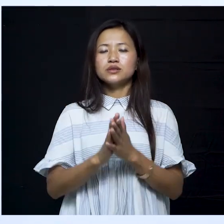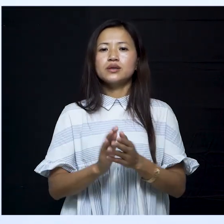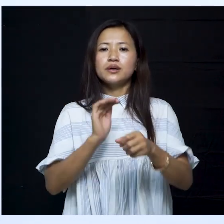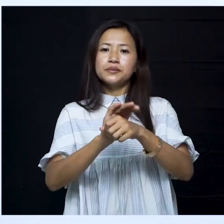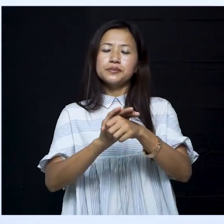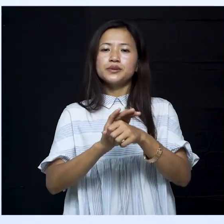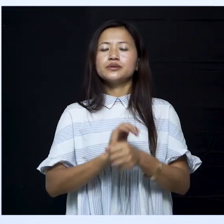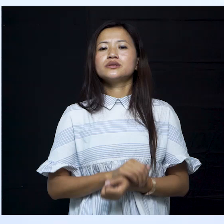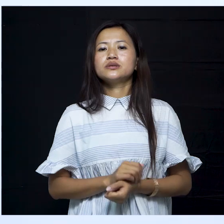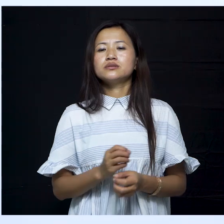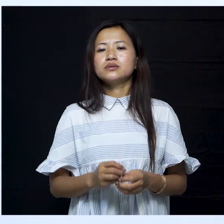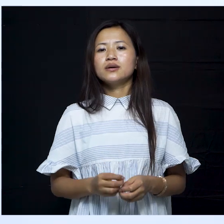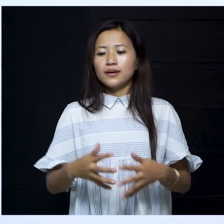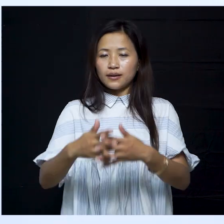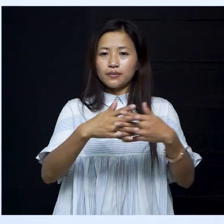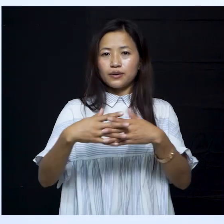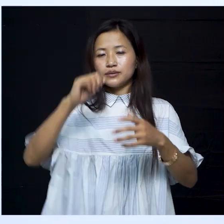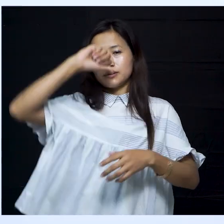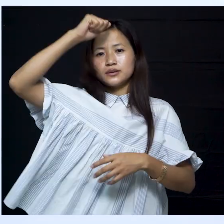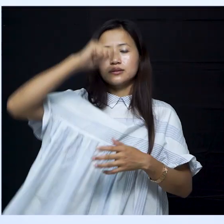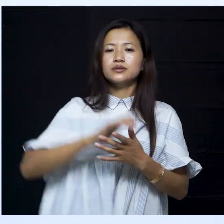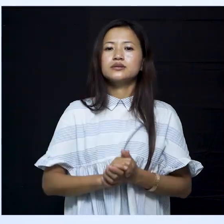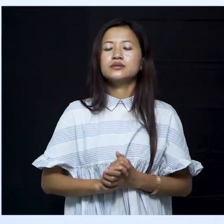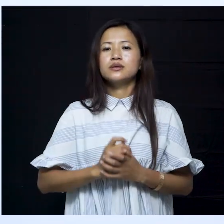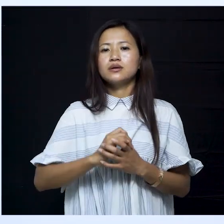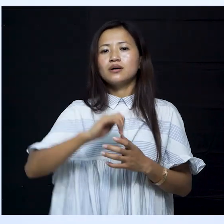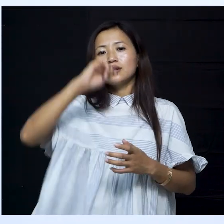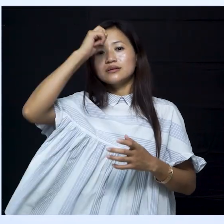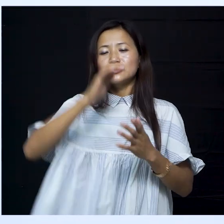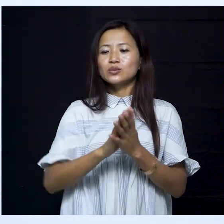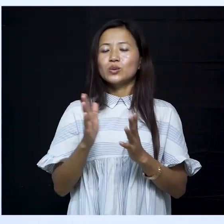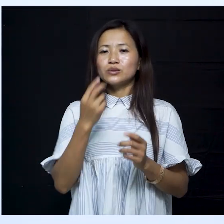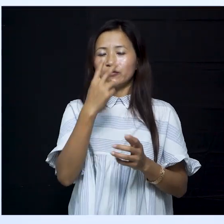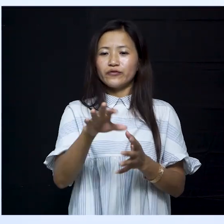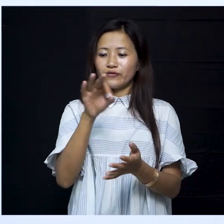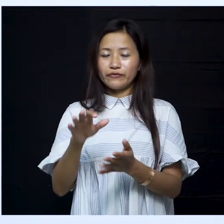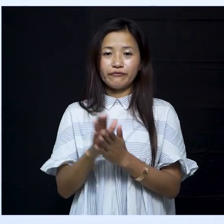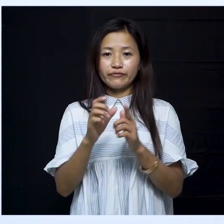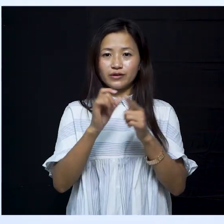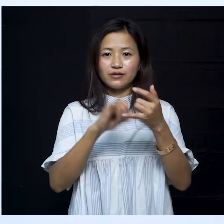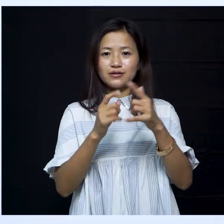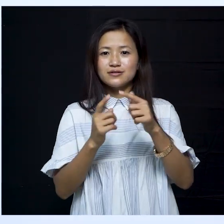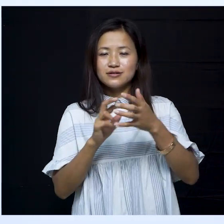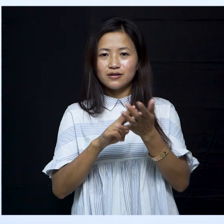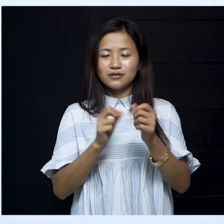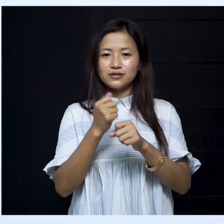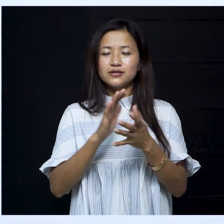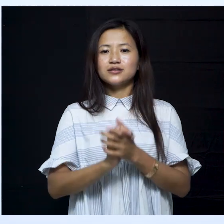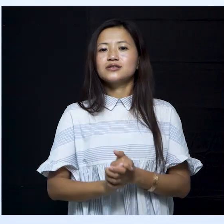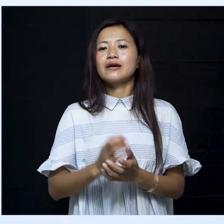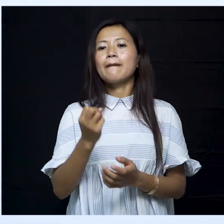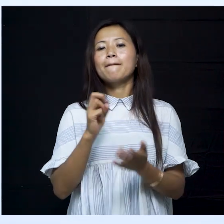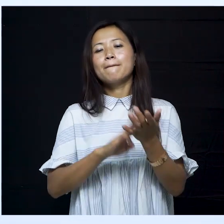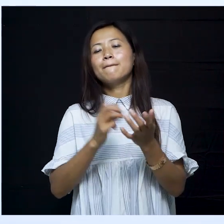with American English, you would find some distinctive marks. And these distinctions are